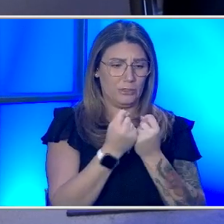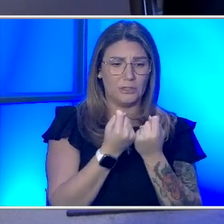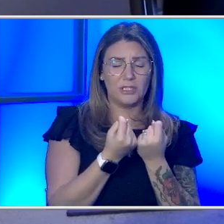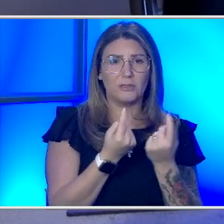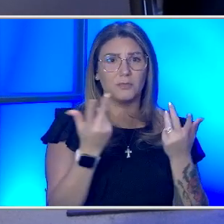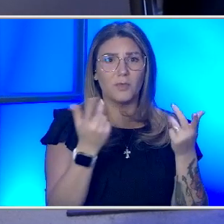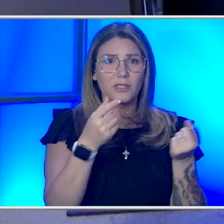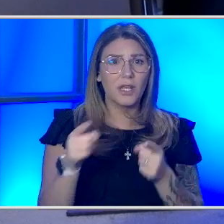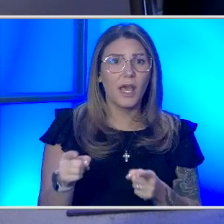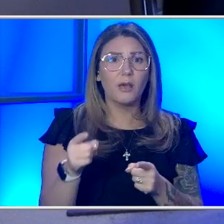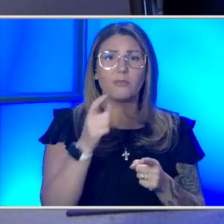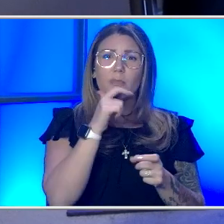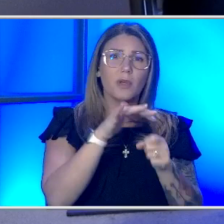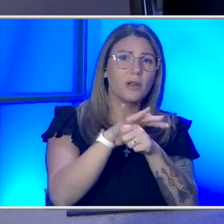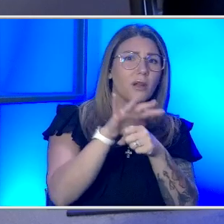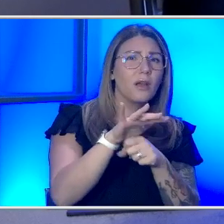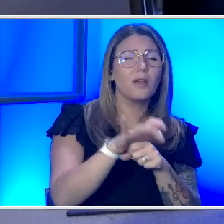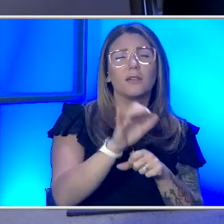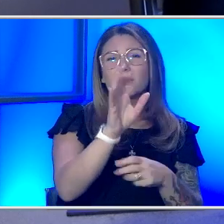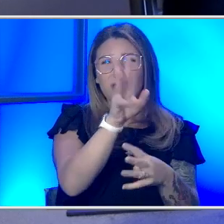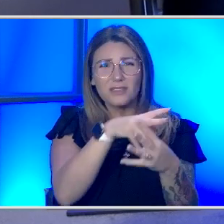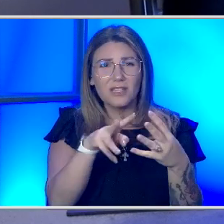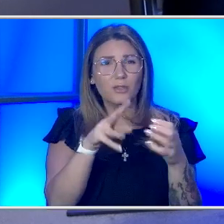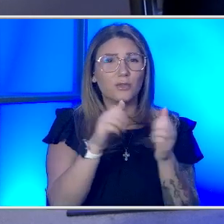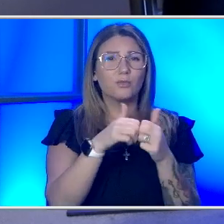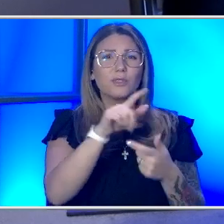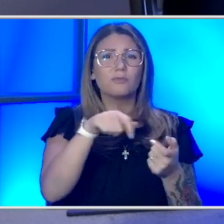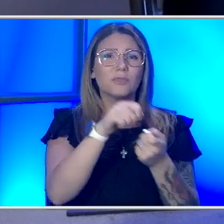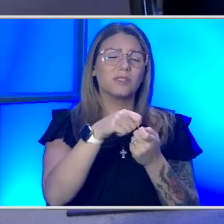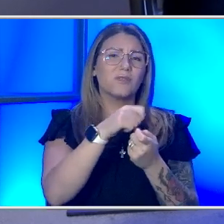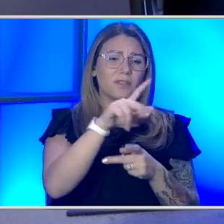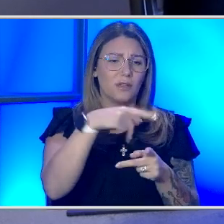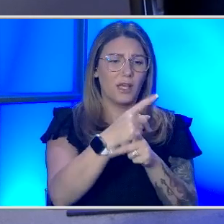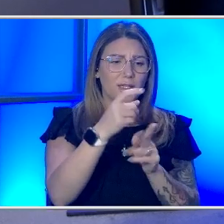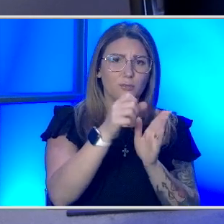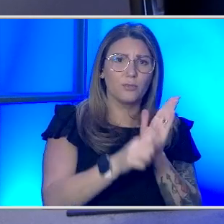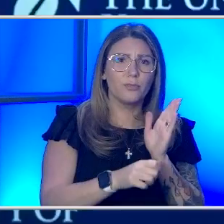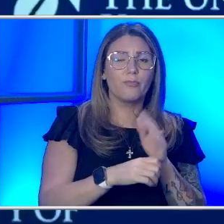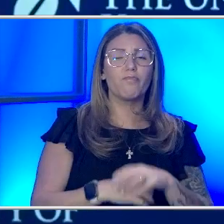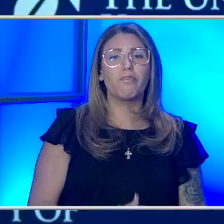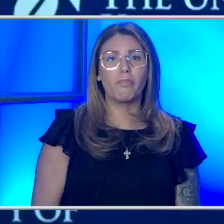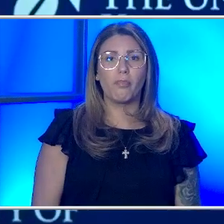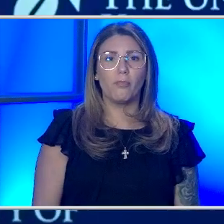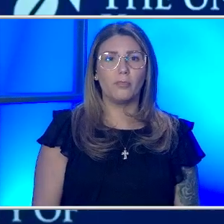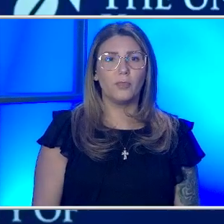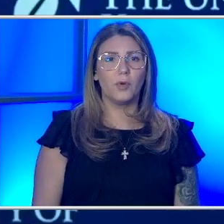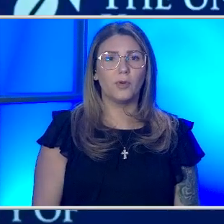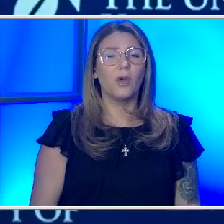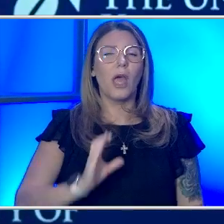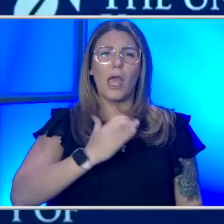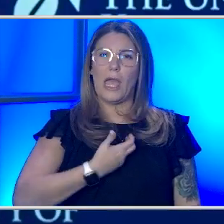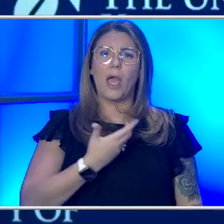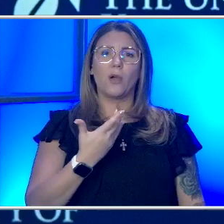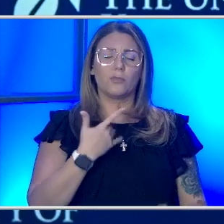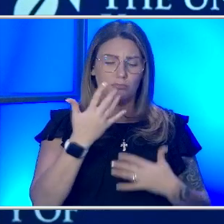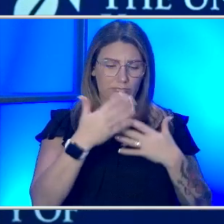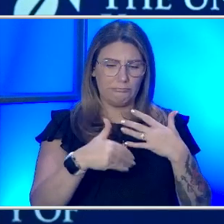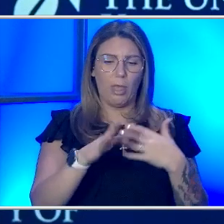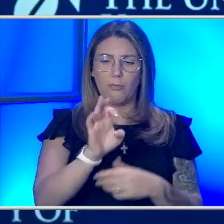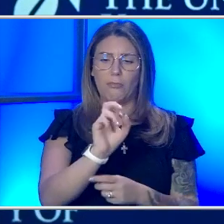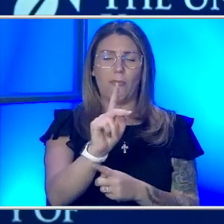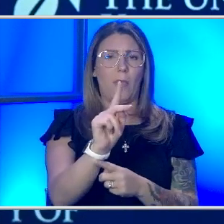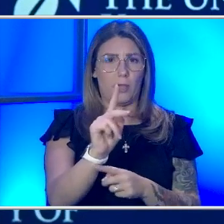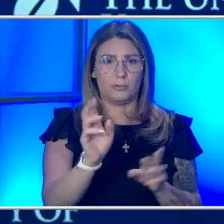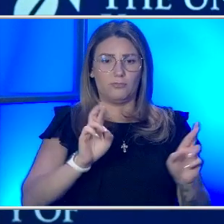have to do with the scheduling that we can do with certain types of procedures and whatnot? So by and large, our blood bank is right on top of it, right? So there's sort of